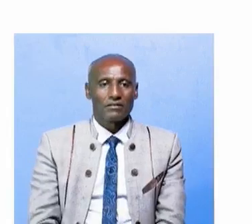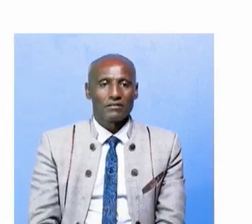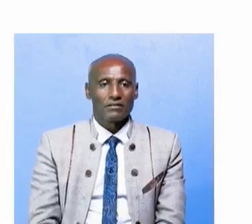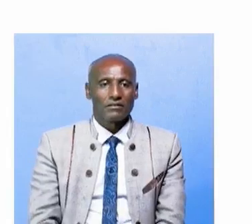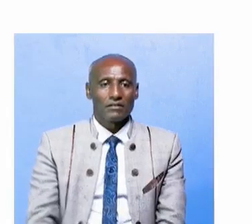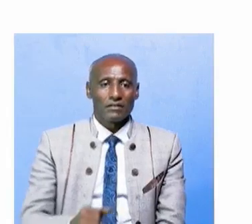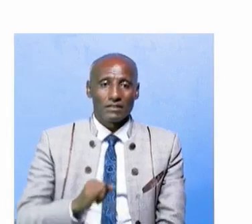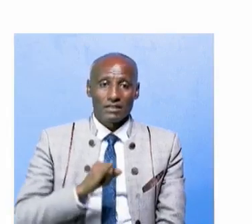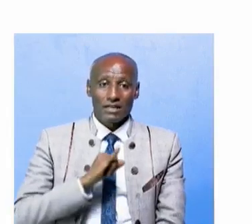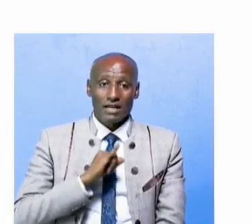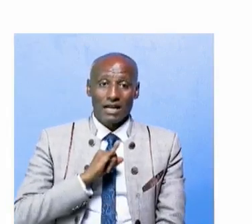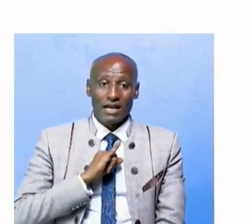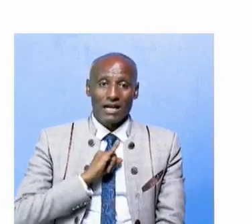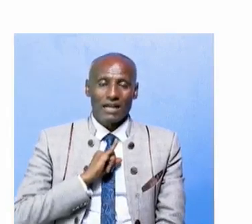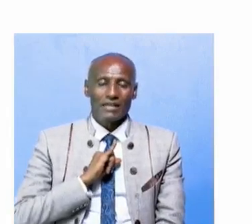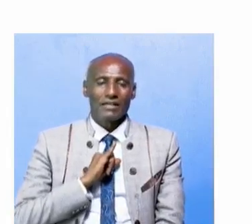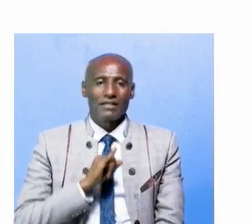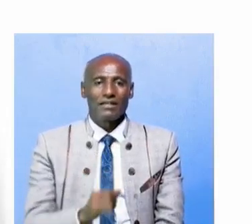I